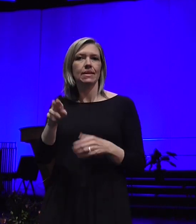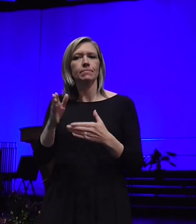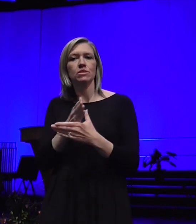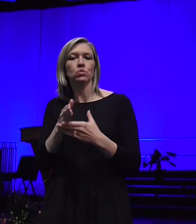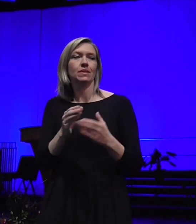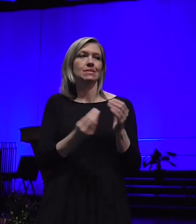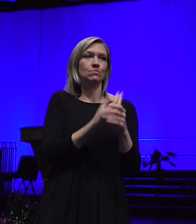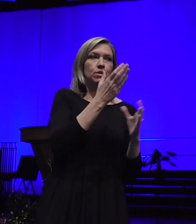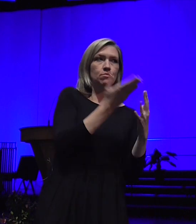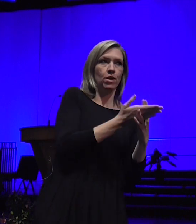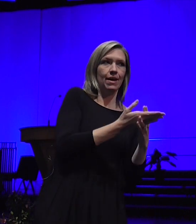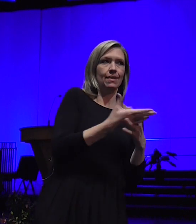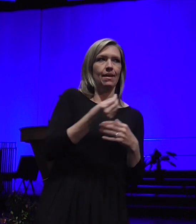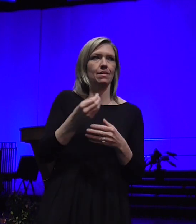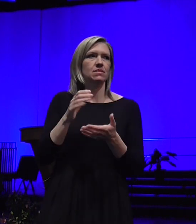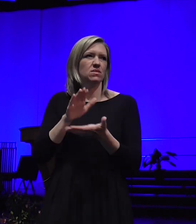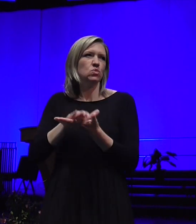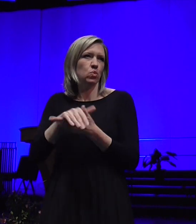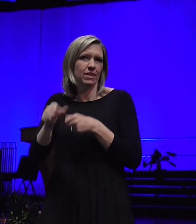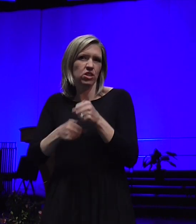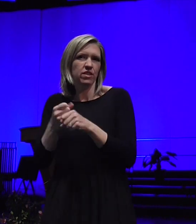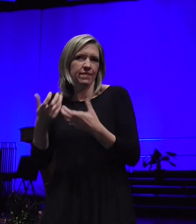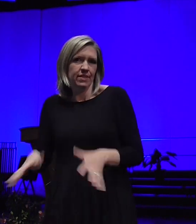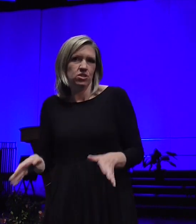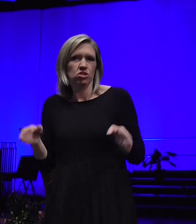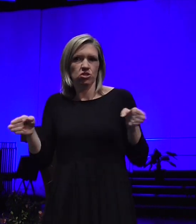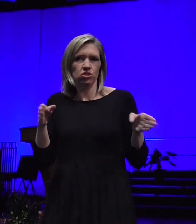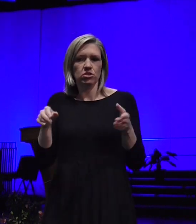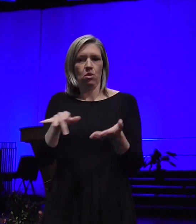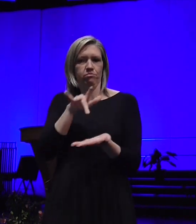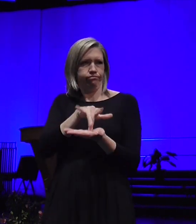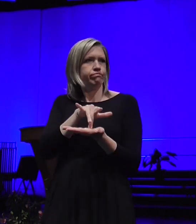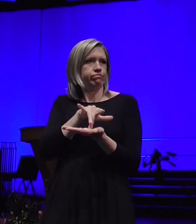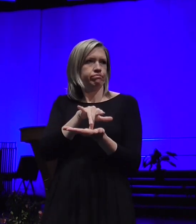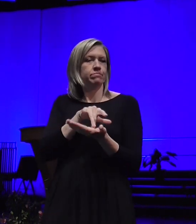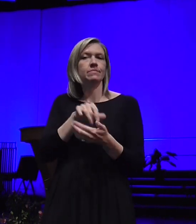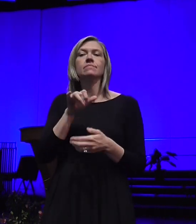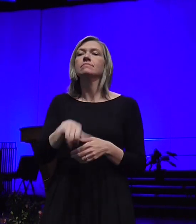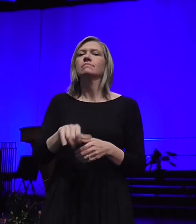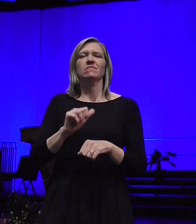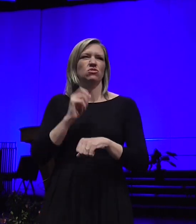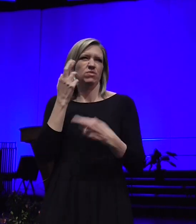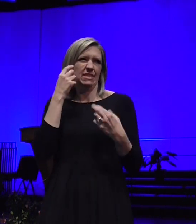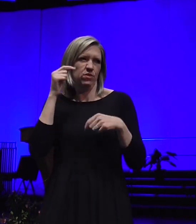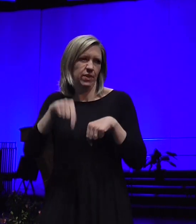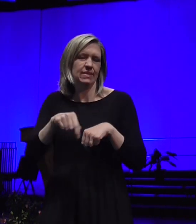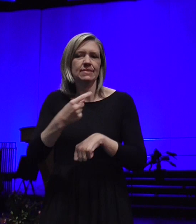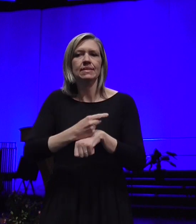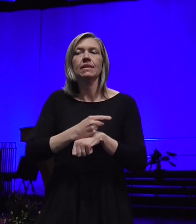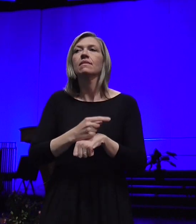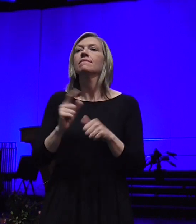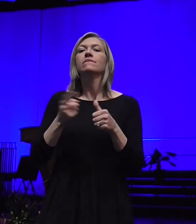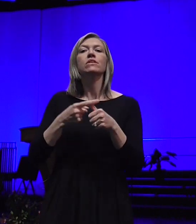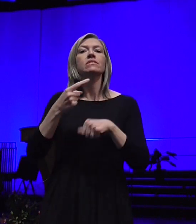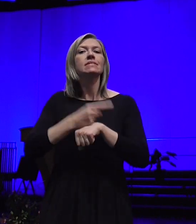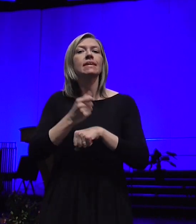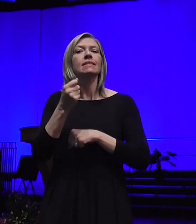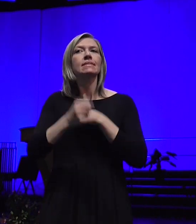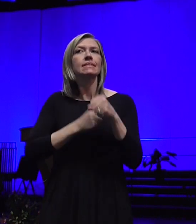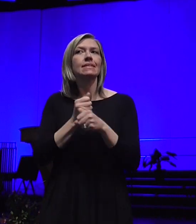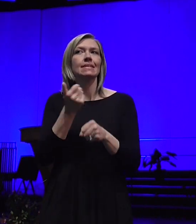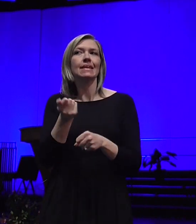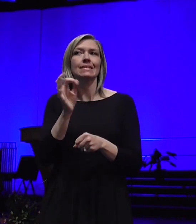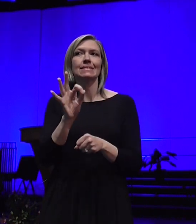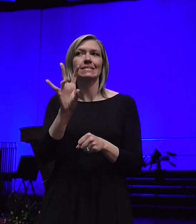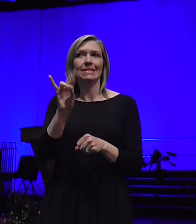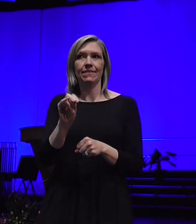out of school and college. And so the first Earth Day in 1970 had about 20 million people